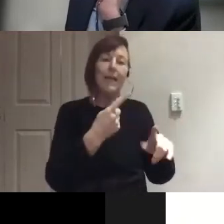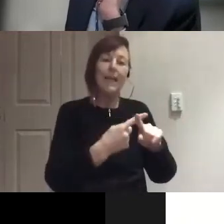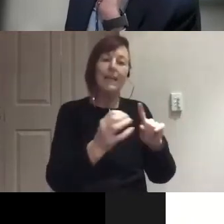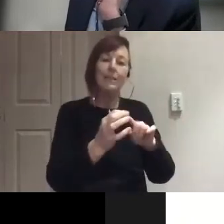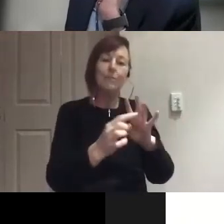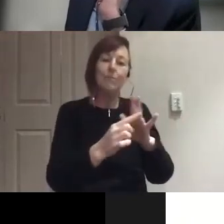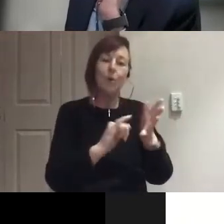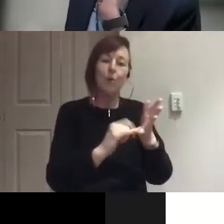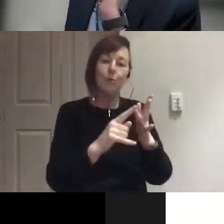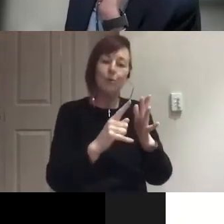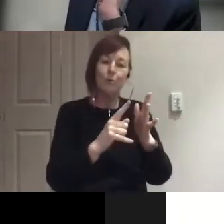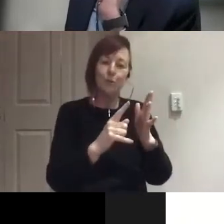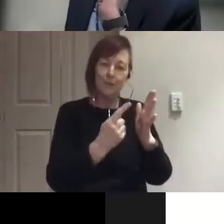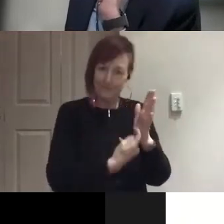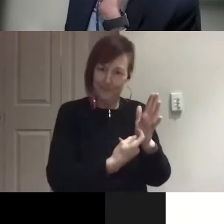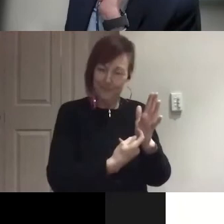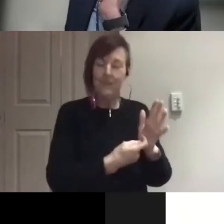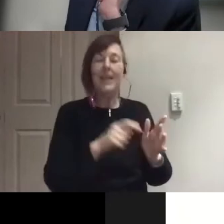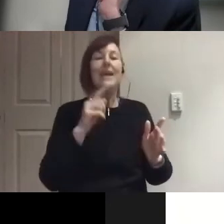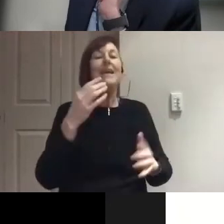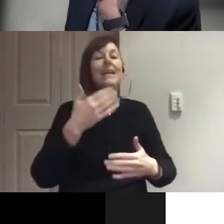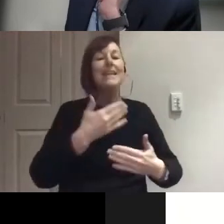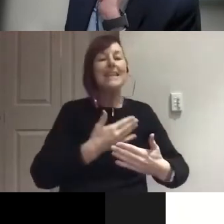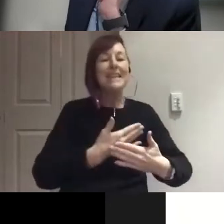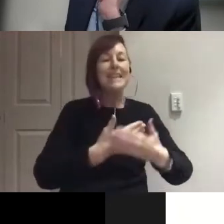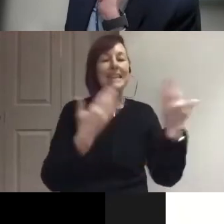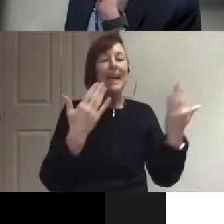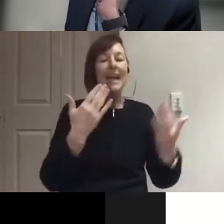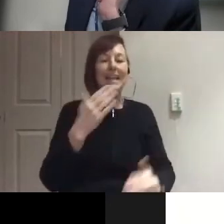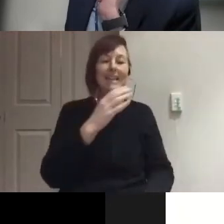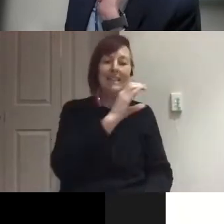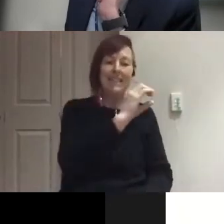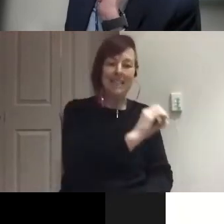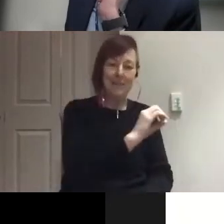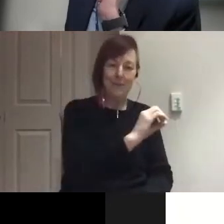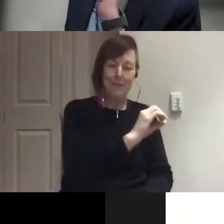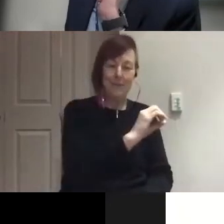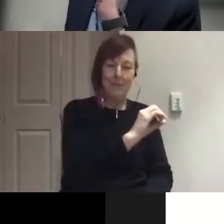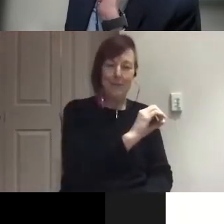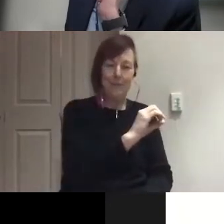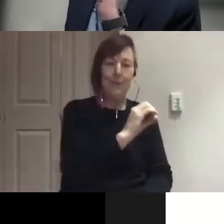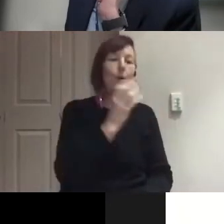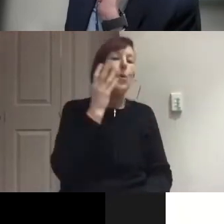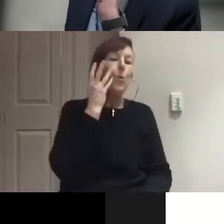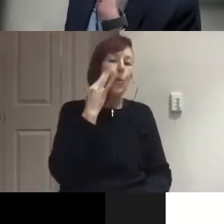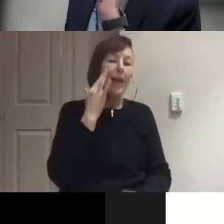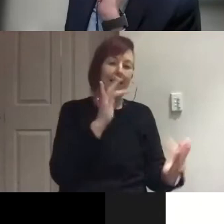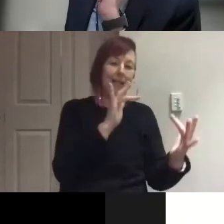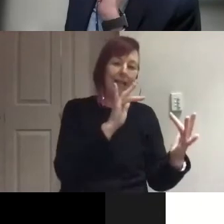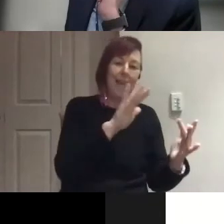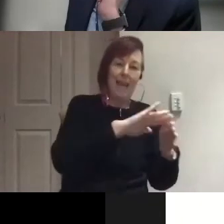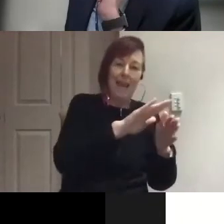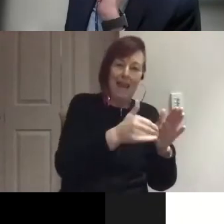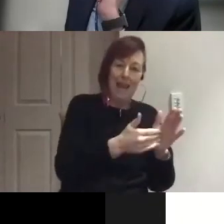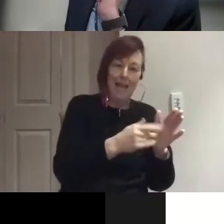day 13 of quarantine. So day 0 was the last day you were exposed, And when you leave